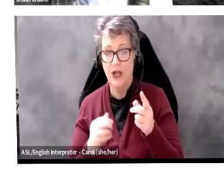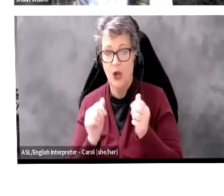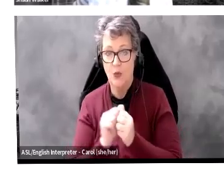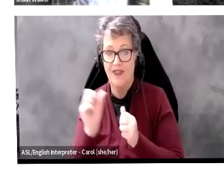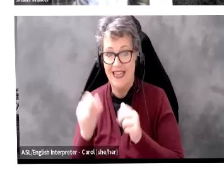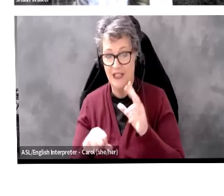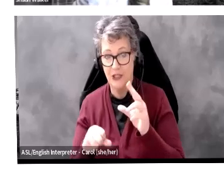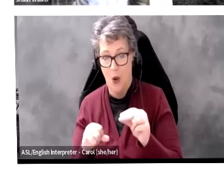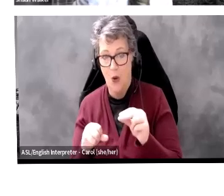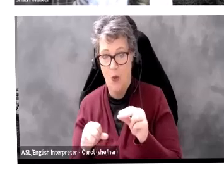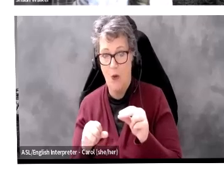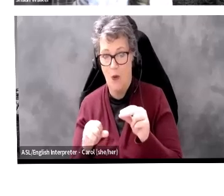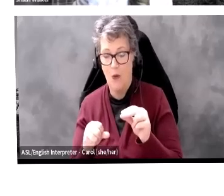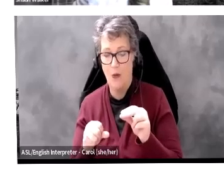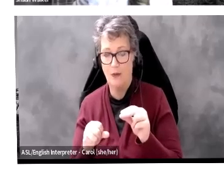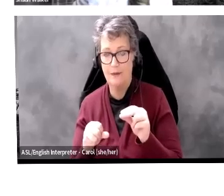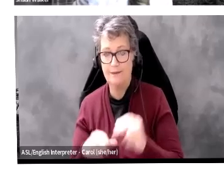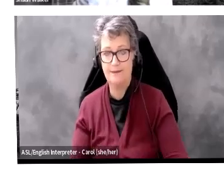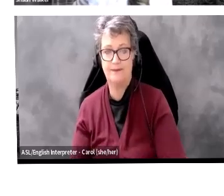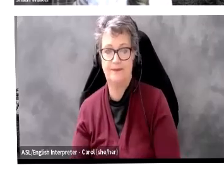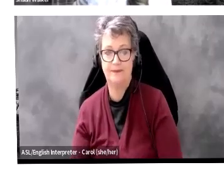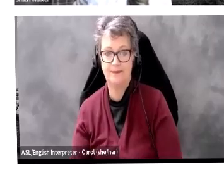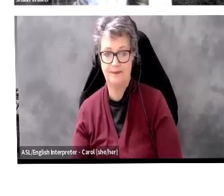the yes or no column down bottom there.